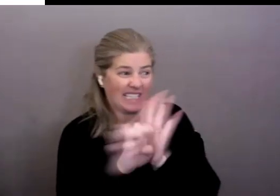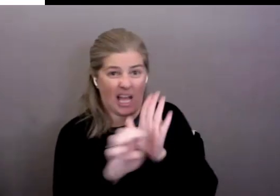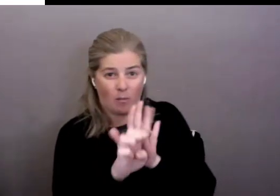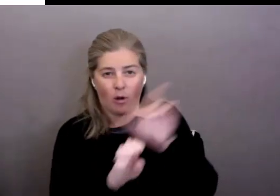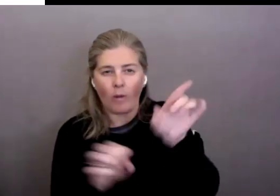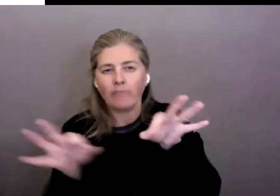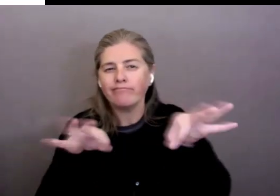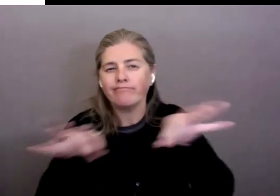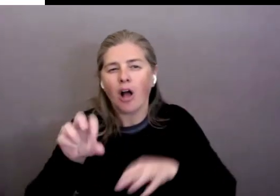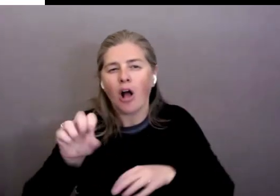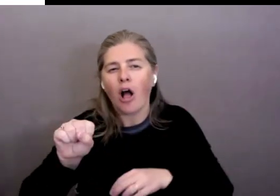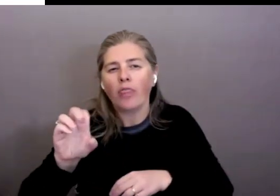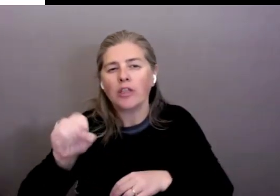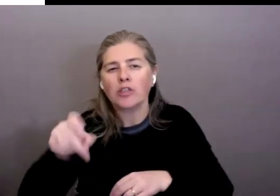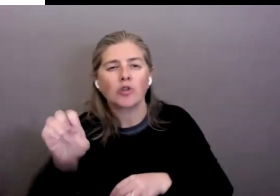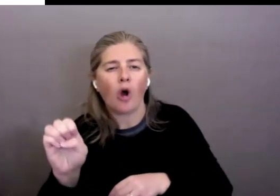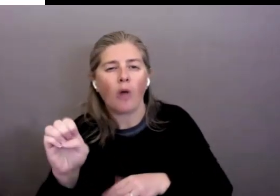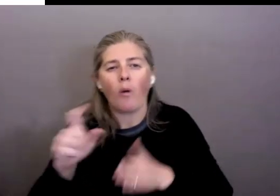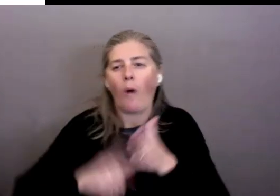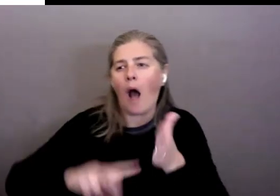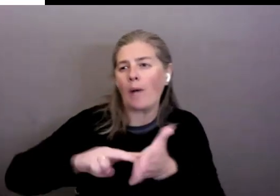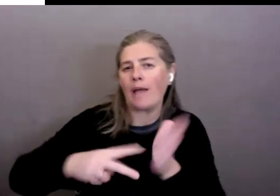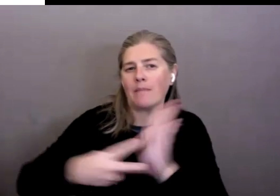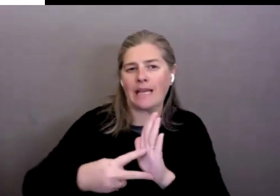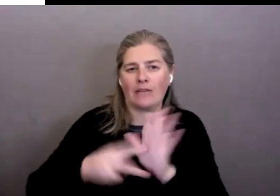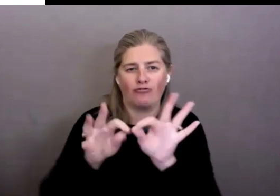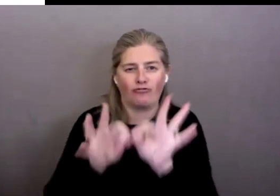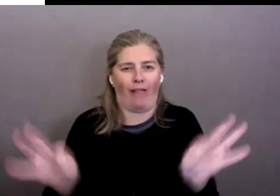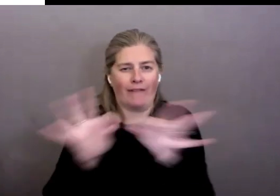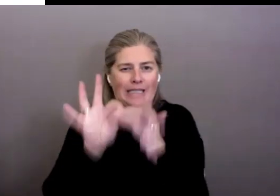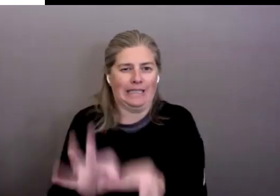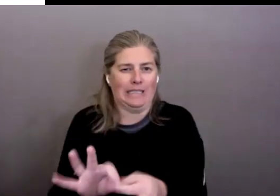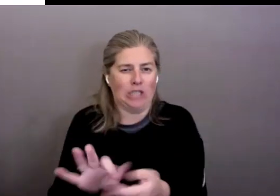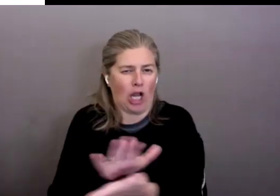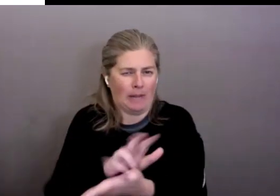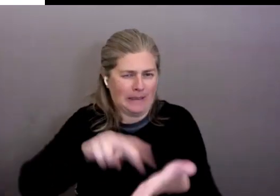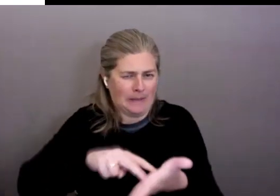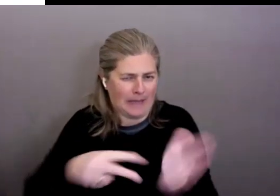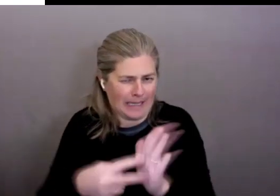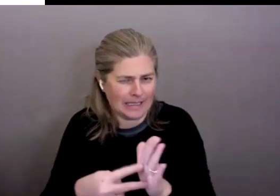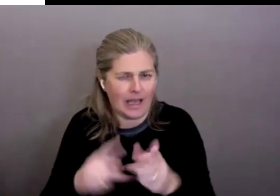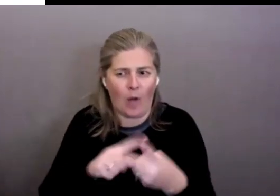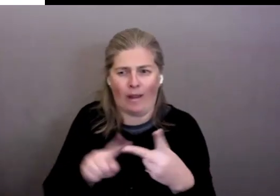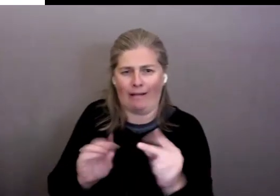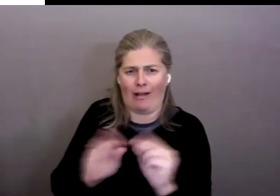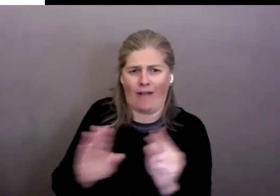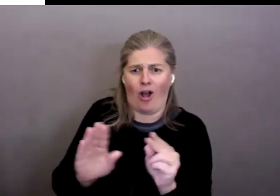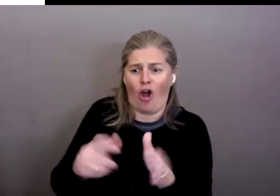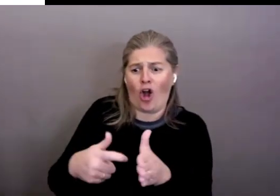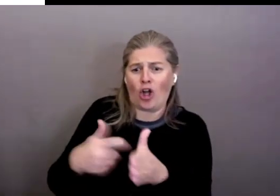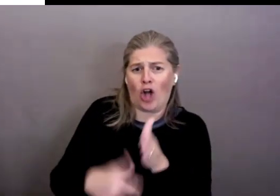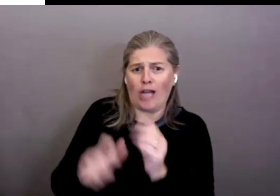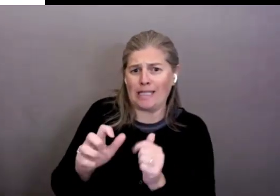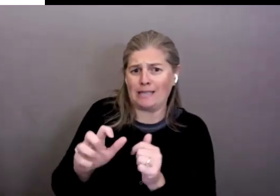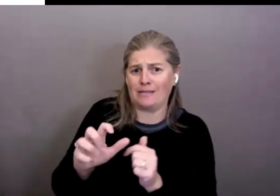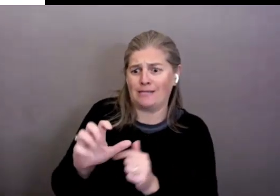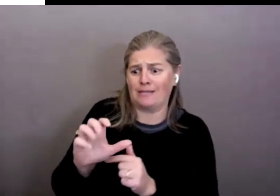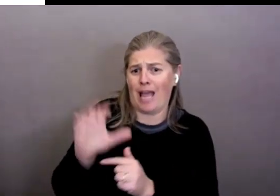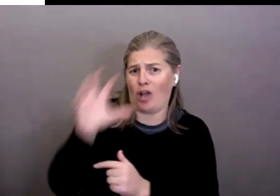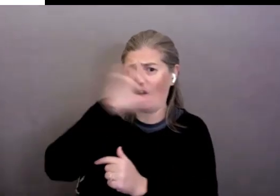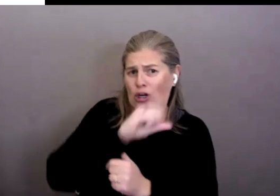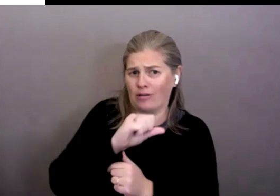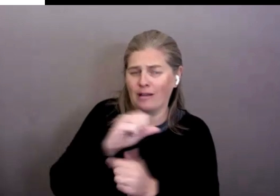scope of what we believe all relevant documents broadly means, and we clarify that costs incurred is an estimate because it's a prospective